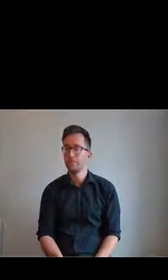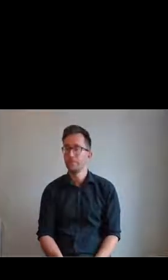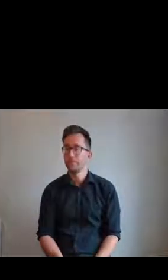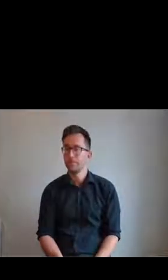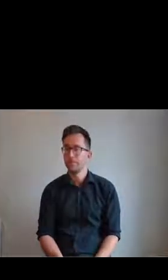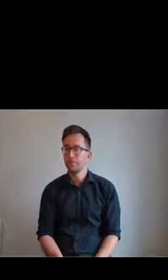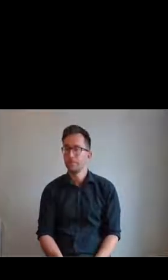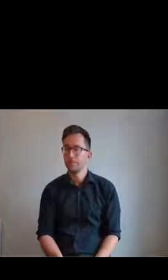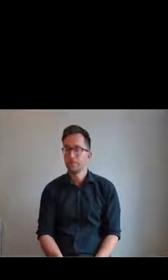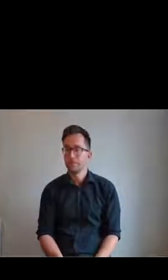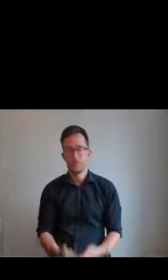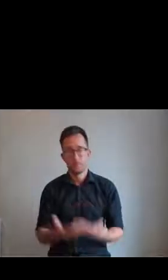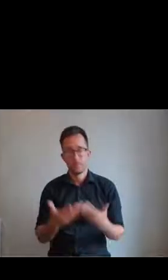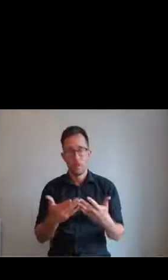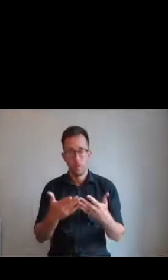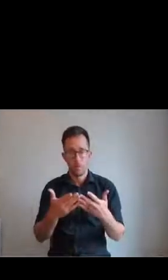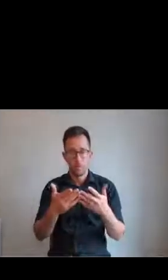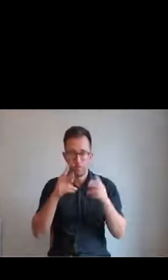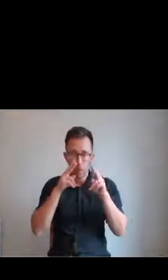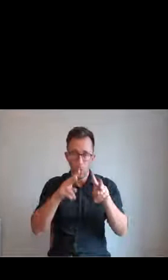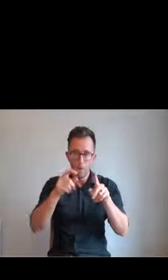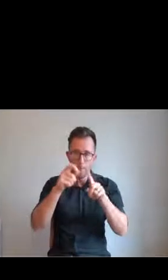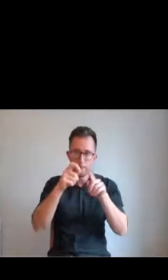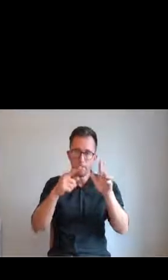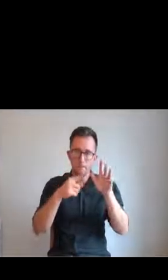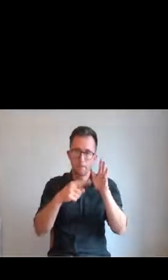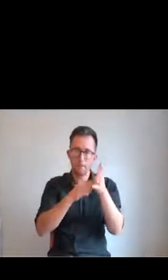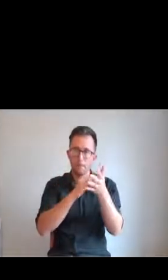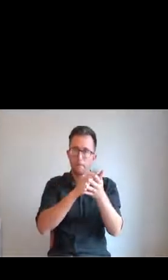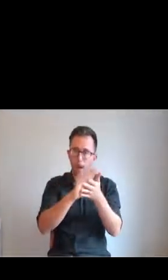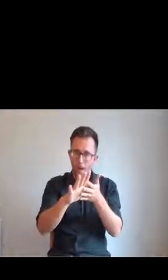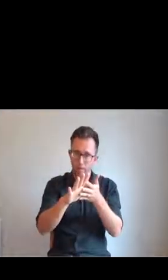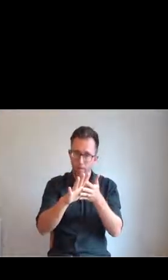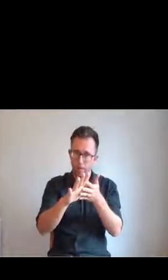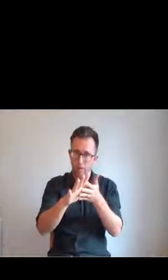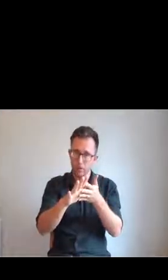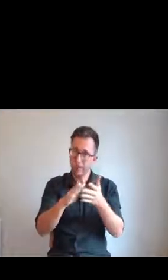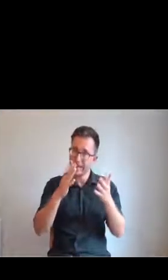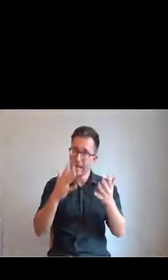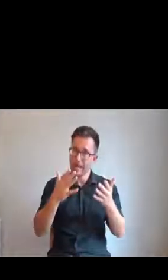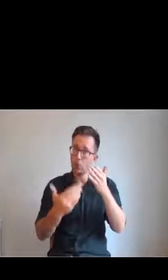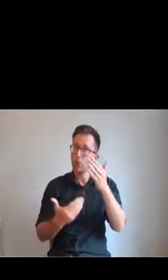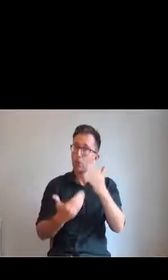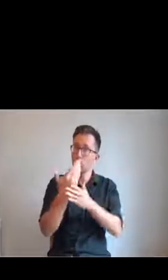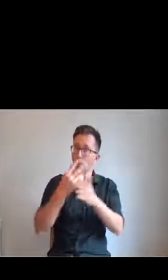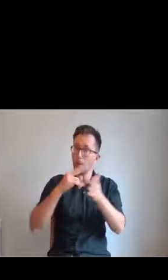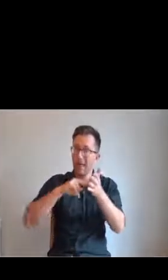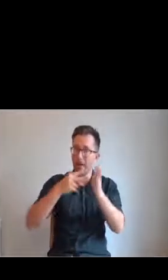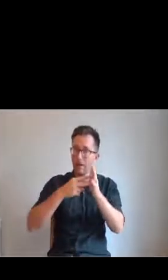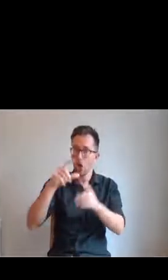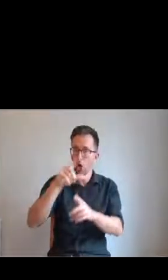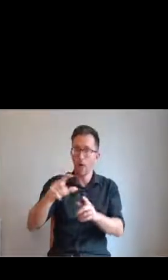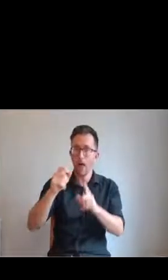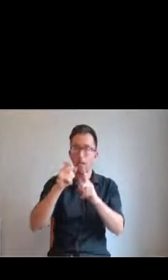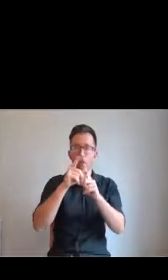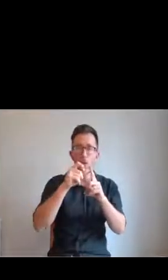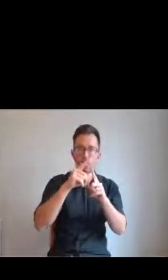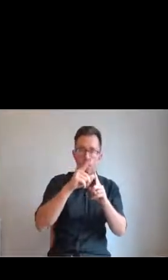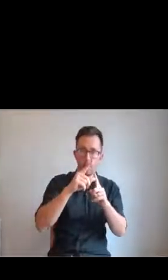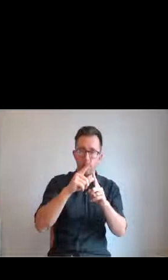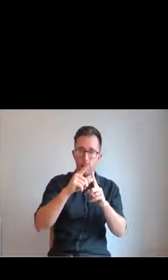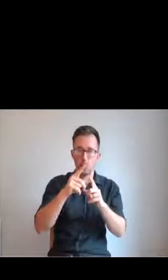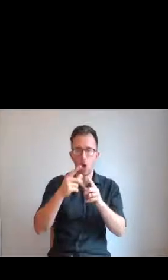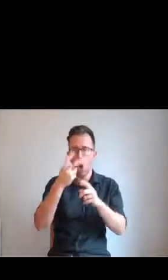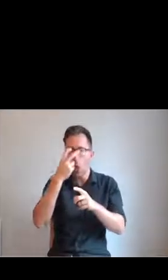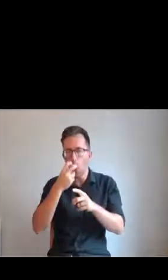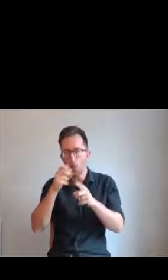Just taking a closer look at paths in this area, we've marked the newest proposed refinements in purple, with existing paths in green and what was shown